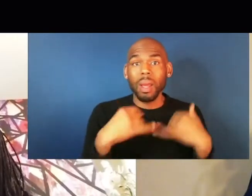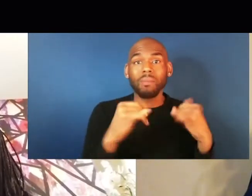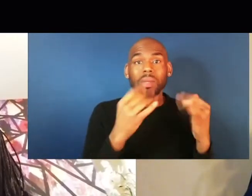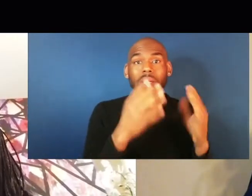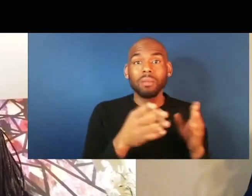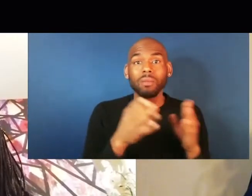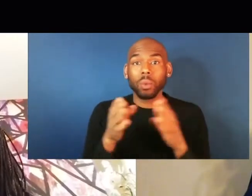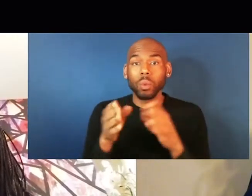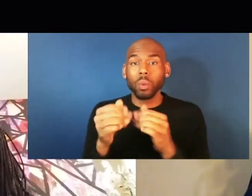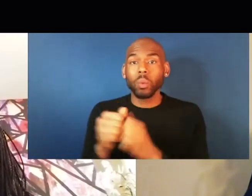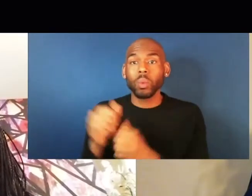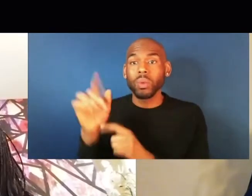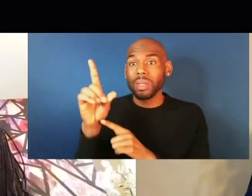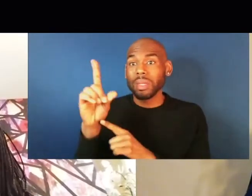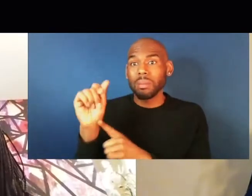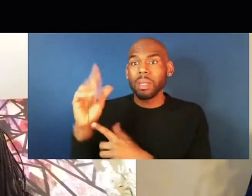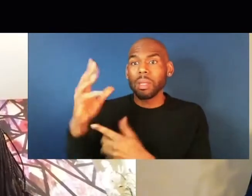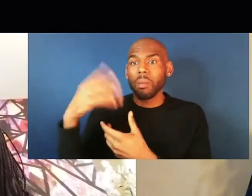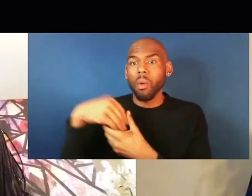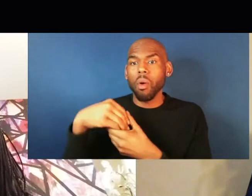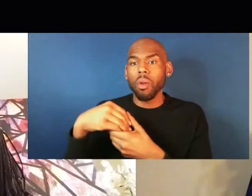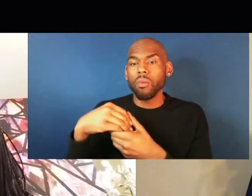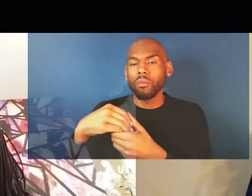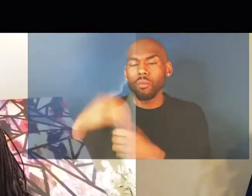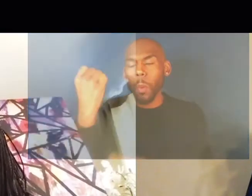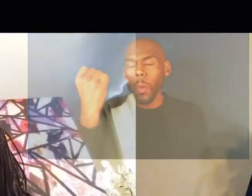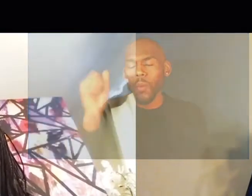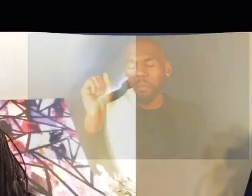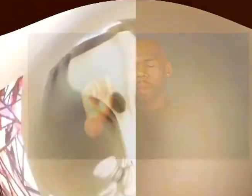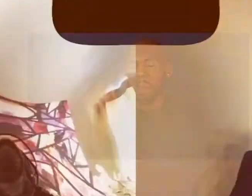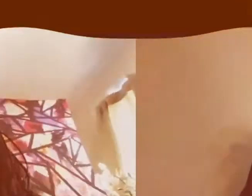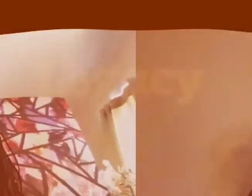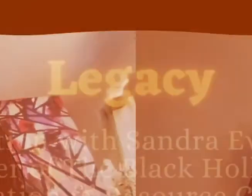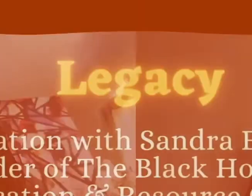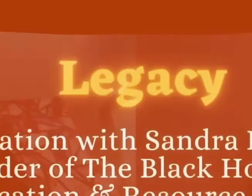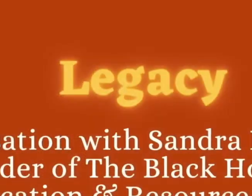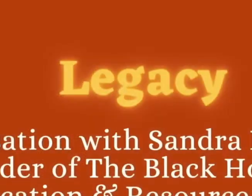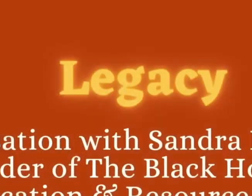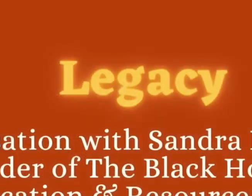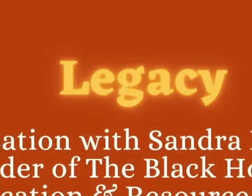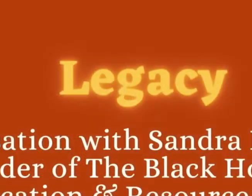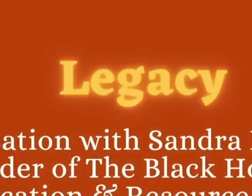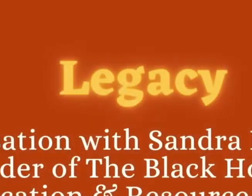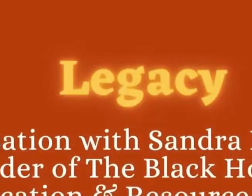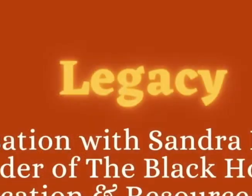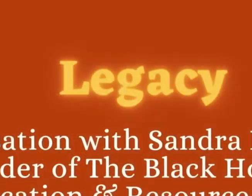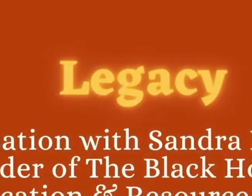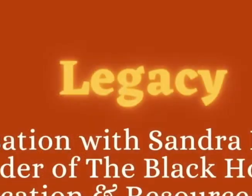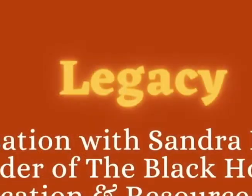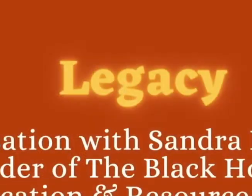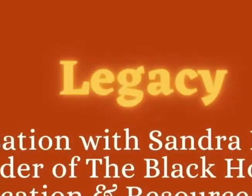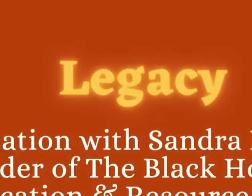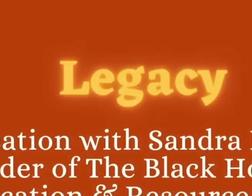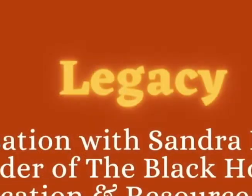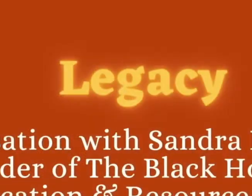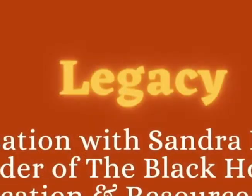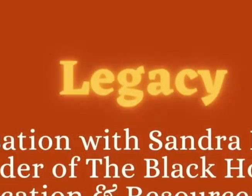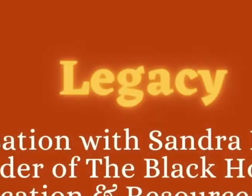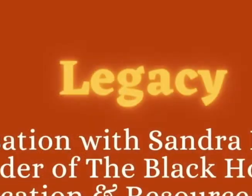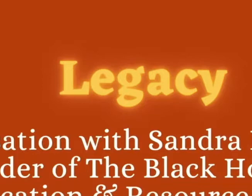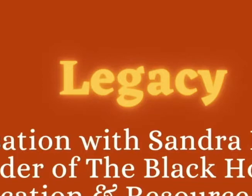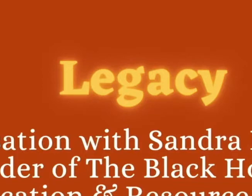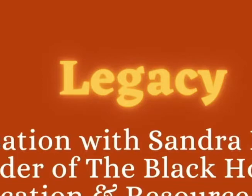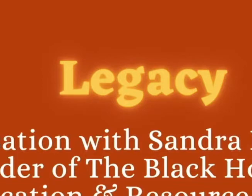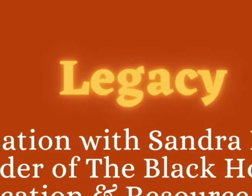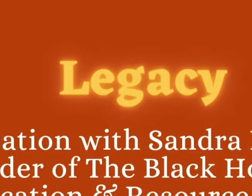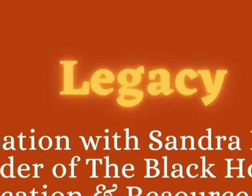there are individuals with disabilities a part of the movement. Text in conversation with Sandra Evers Manley,